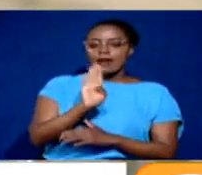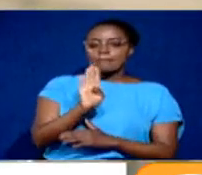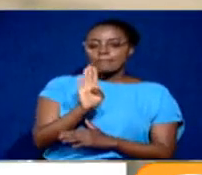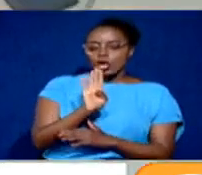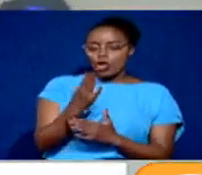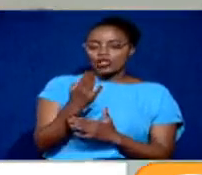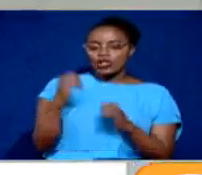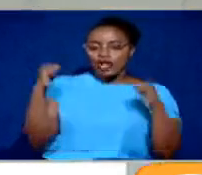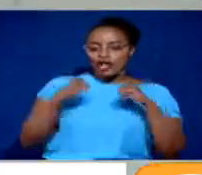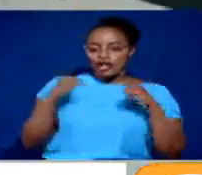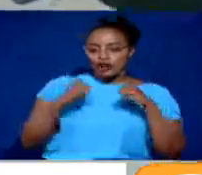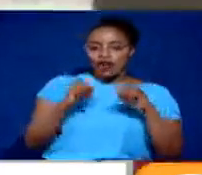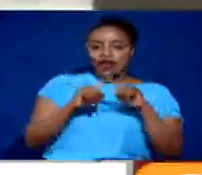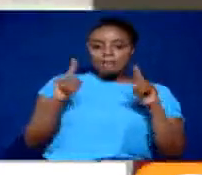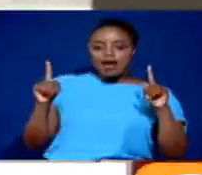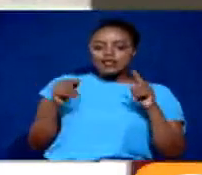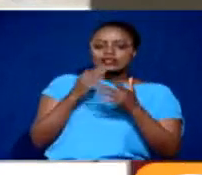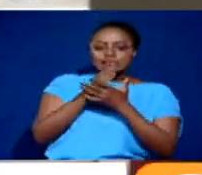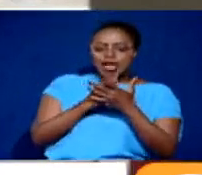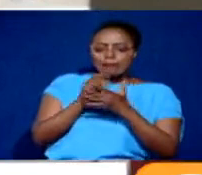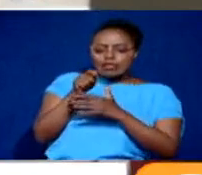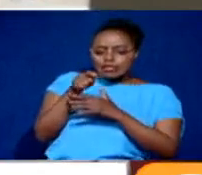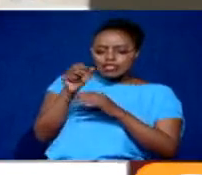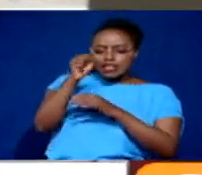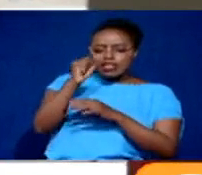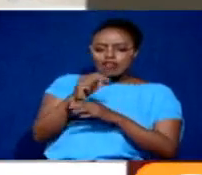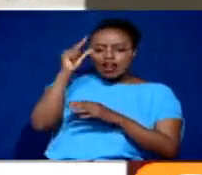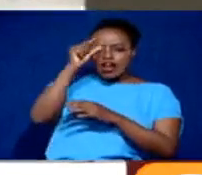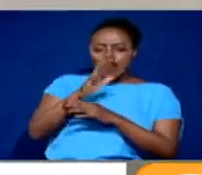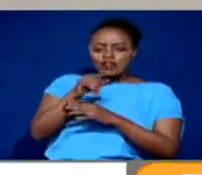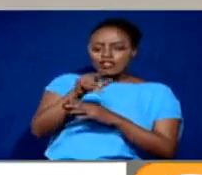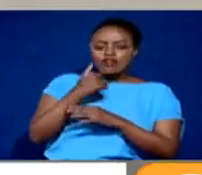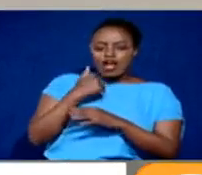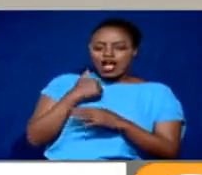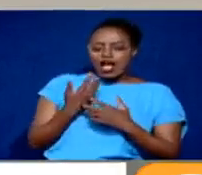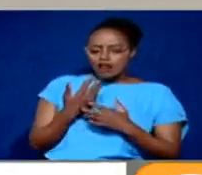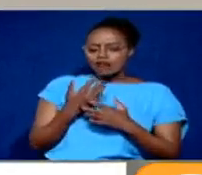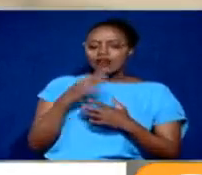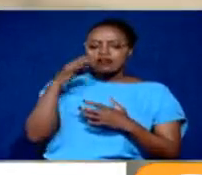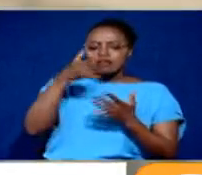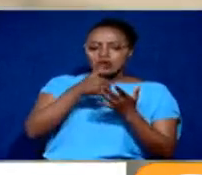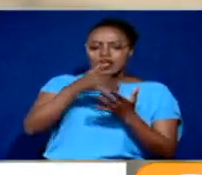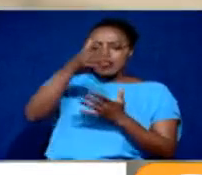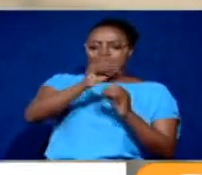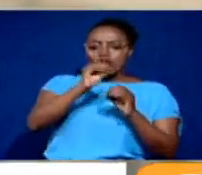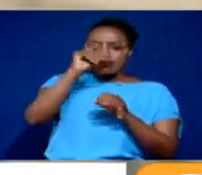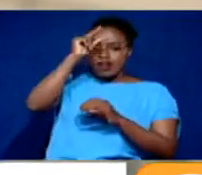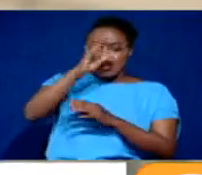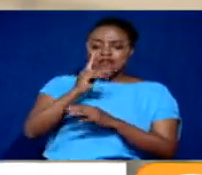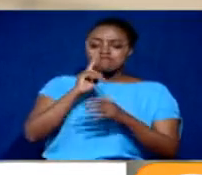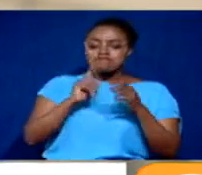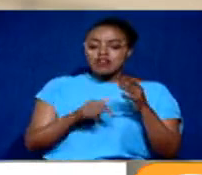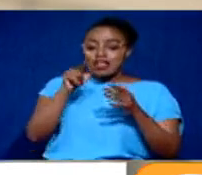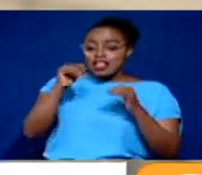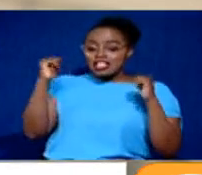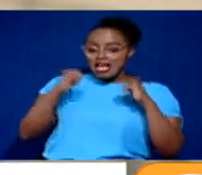shilling deal. But some key stakeholders, namely governors, were conspicuously missing. Well, governors argued that